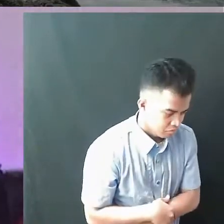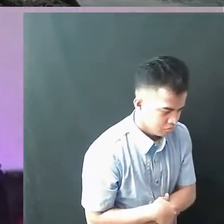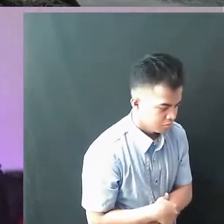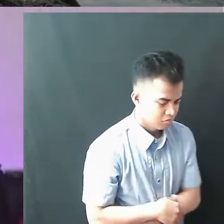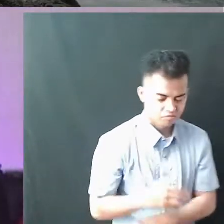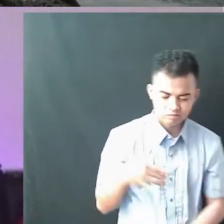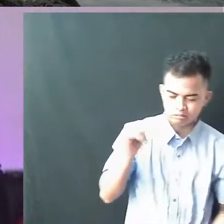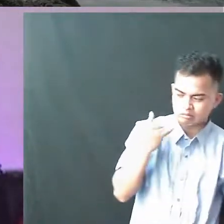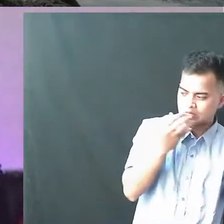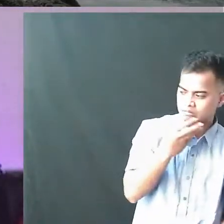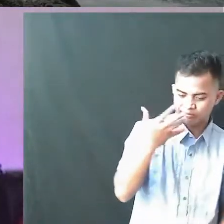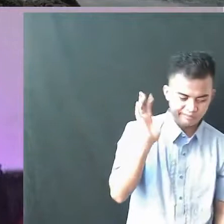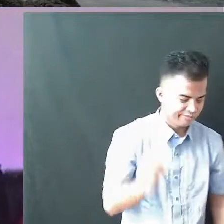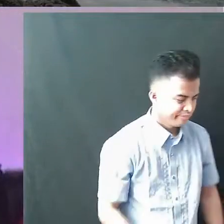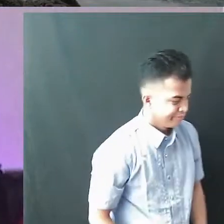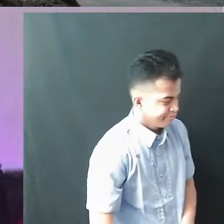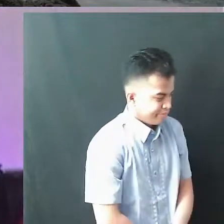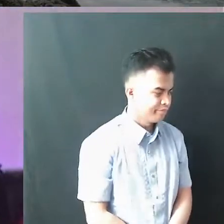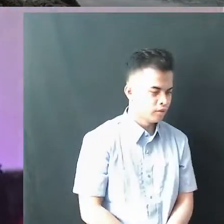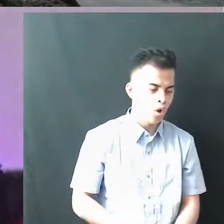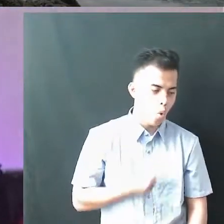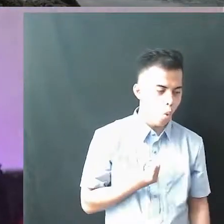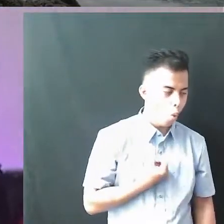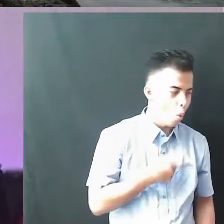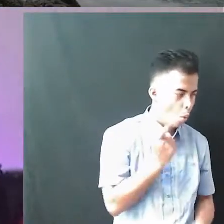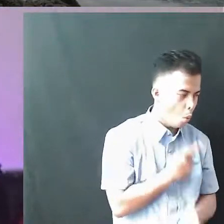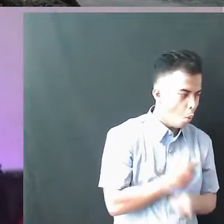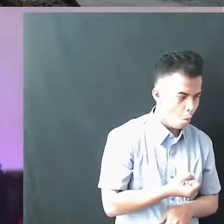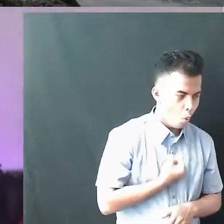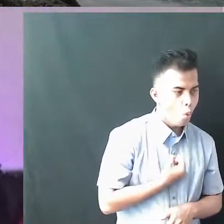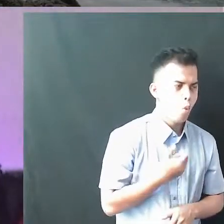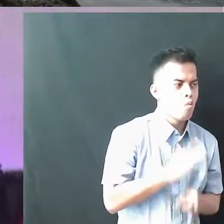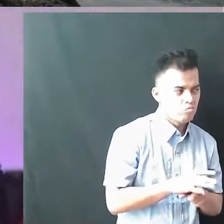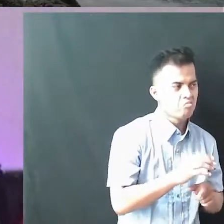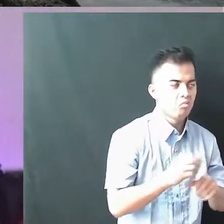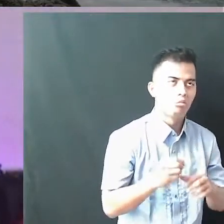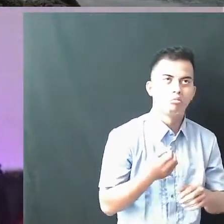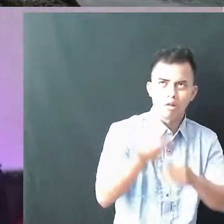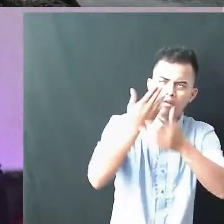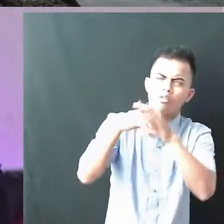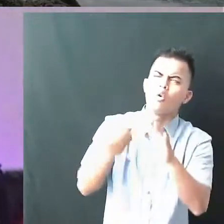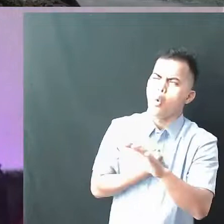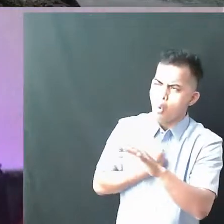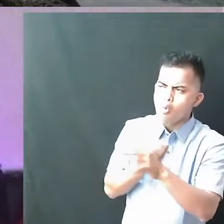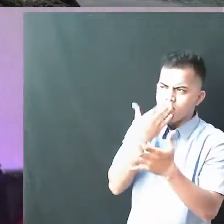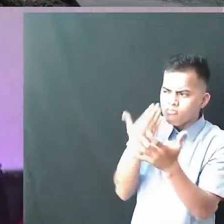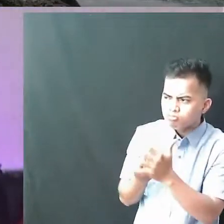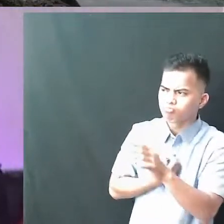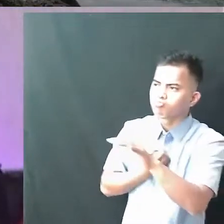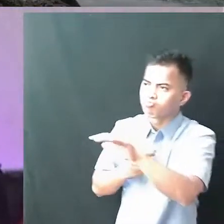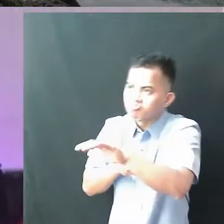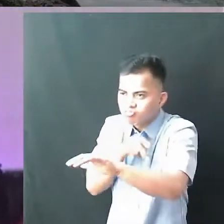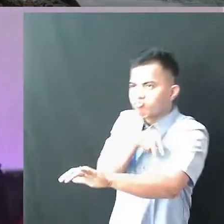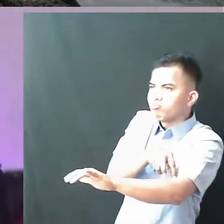spiritual reason is they wanted to do what they wanted to do. Their own righteousness would get them to heaven. Your righteousness cannot get you